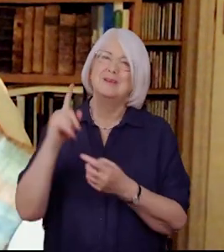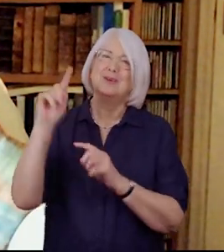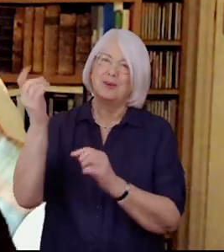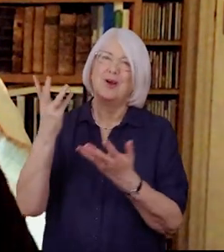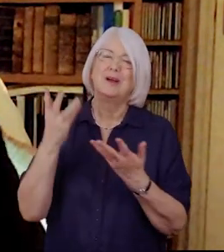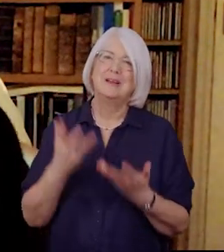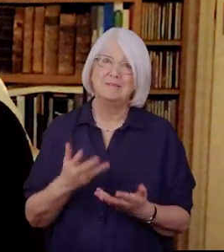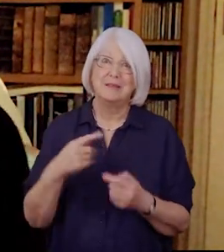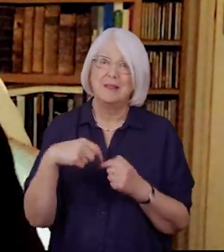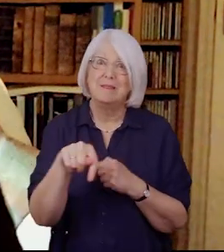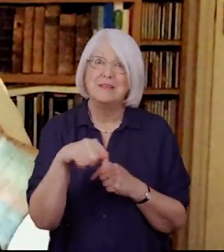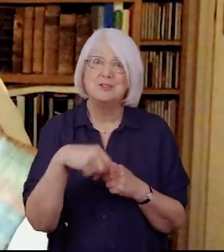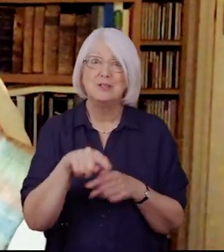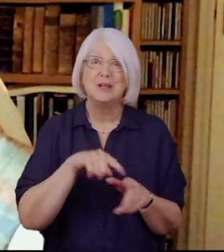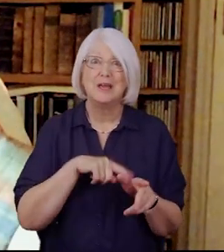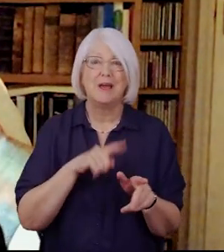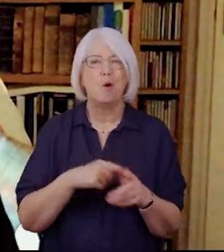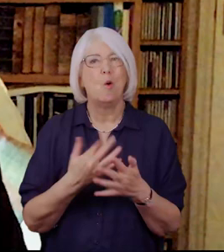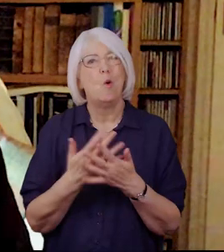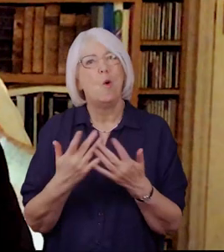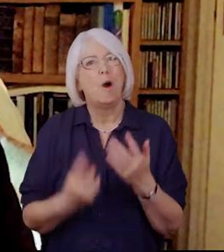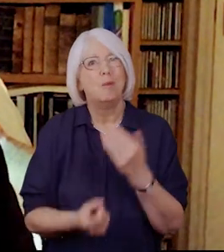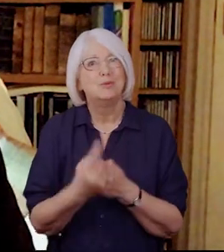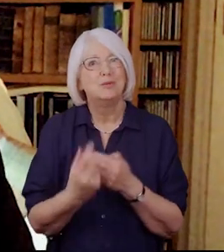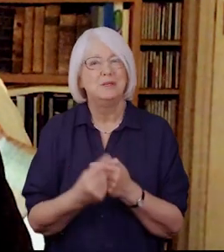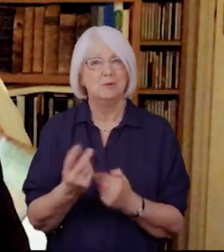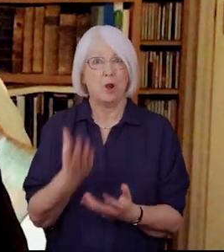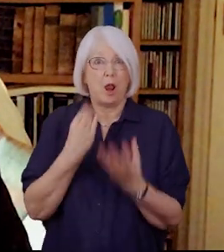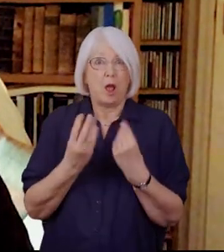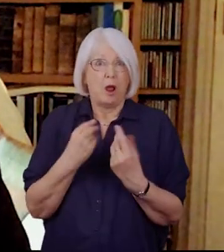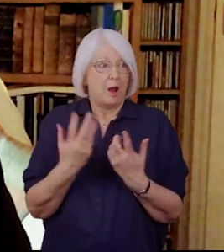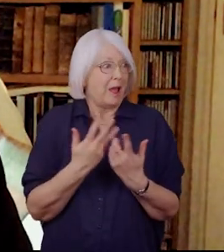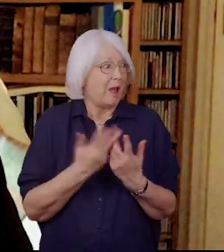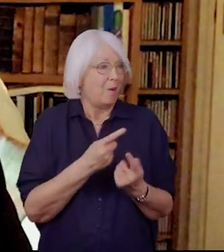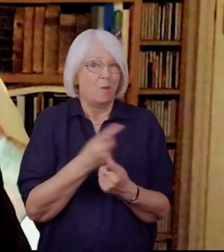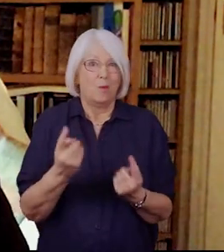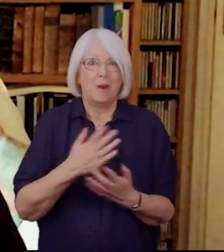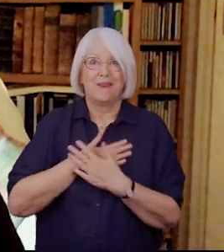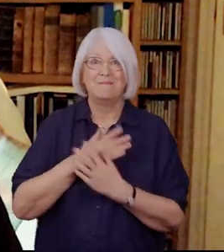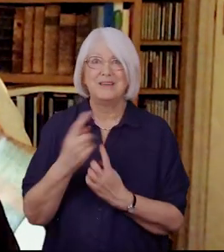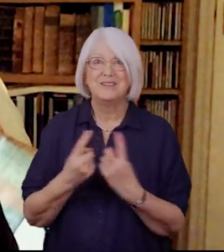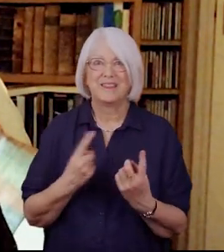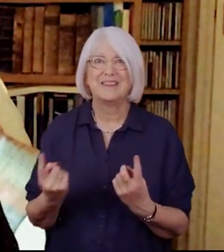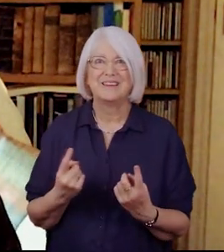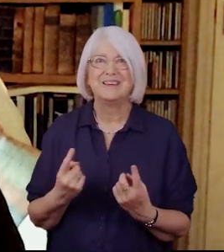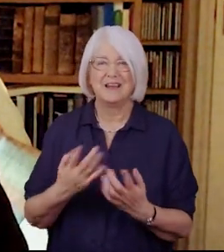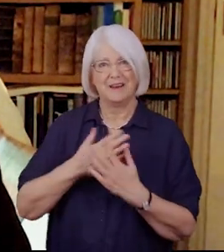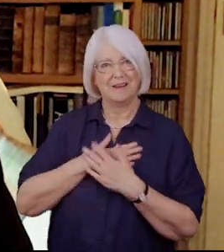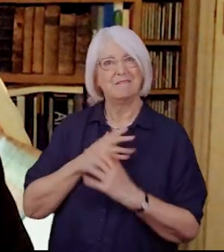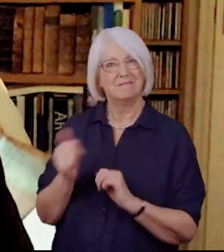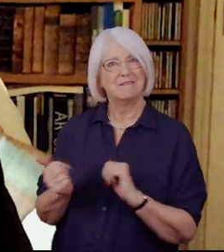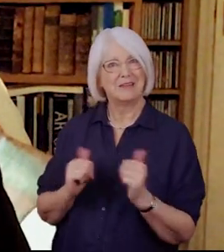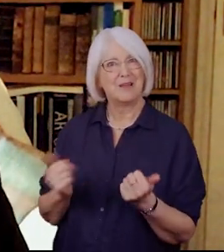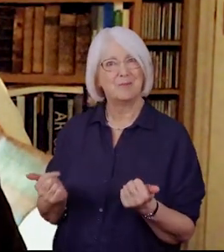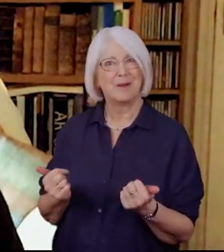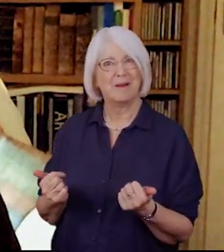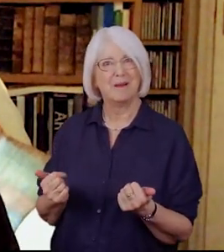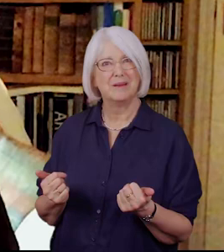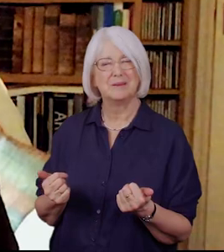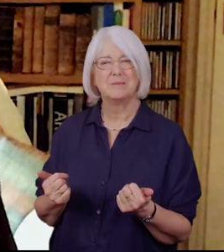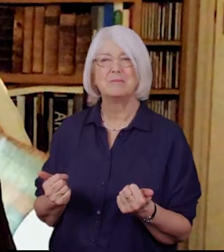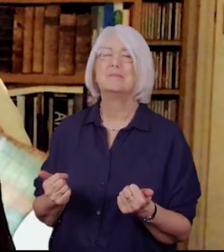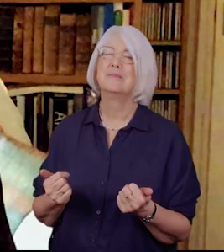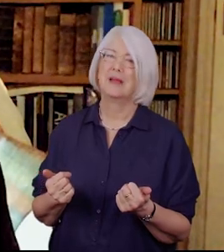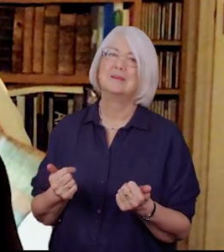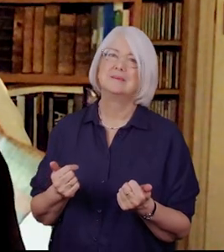us this year many opportunities to learn how to love one another and to love our neighbour and to be that